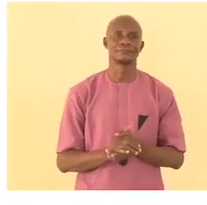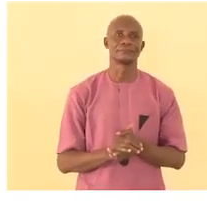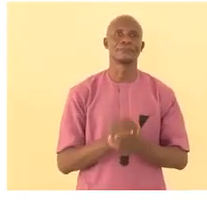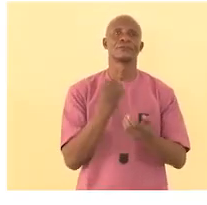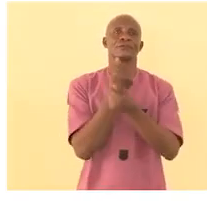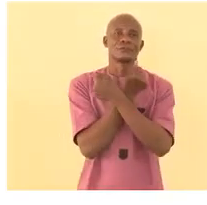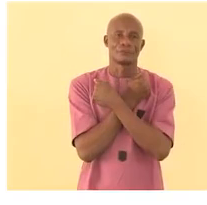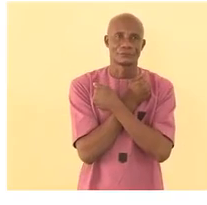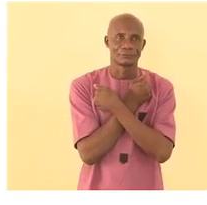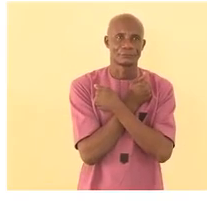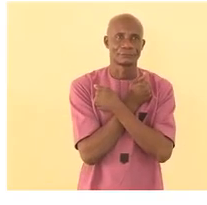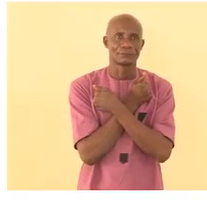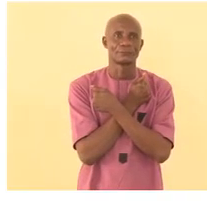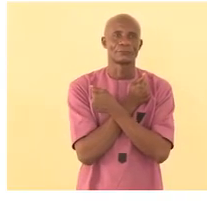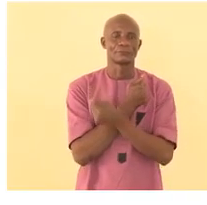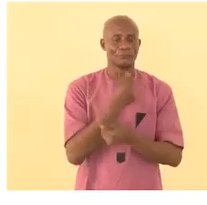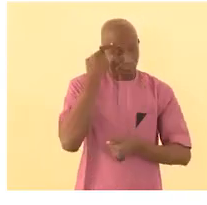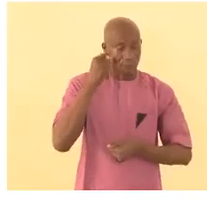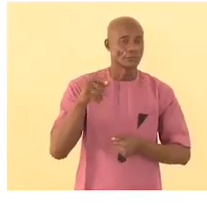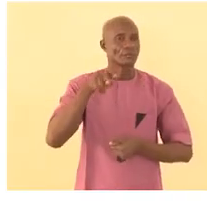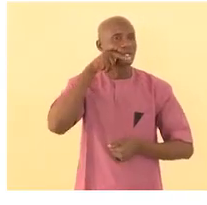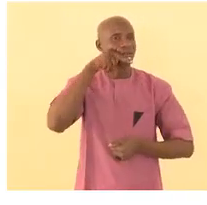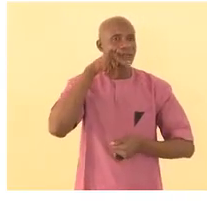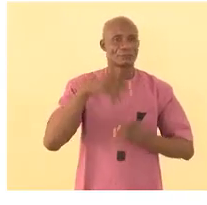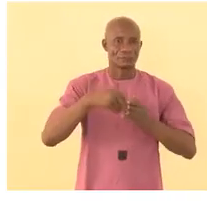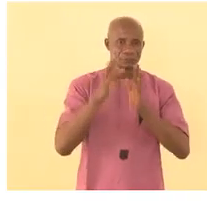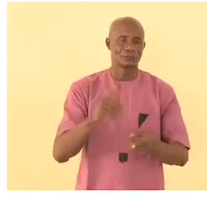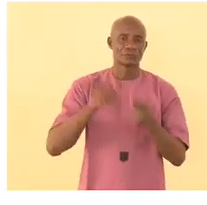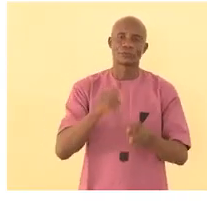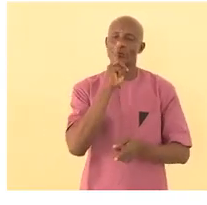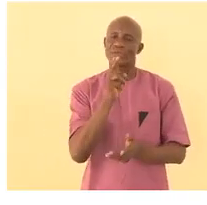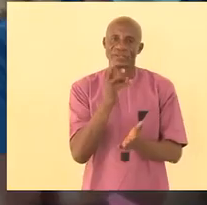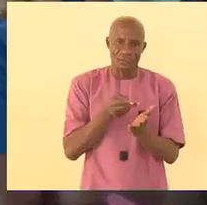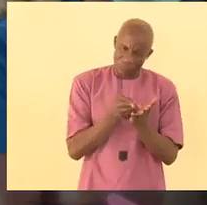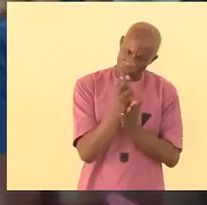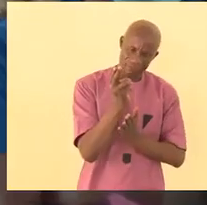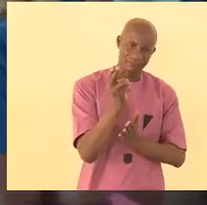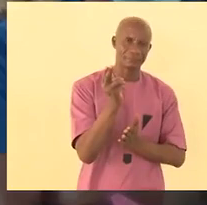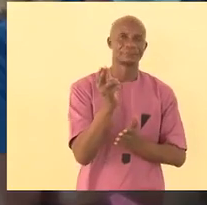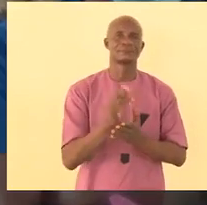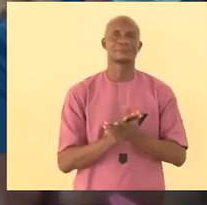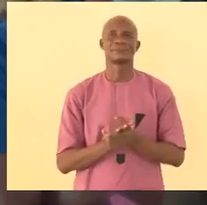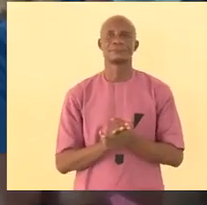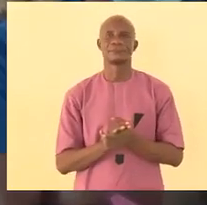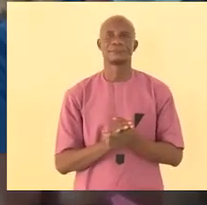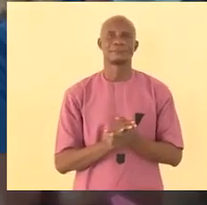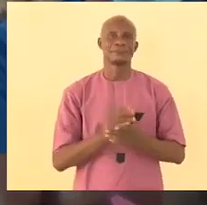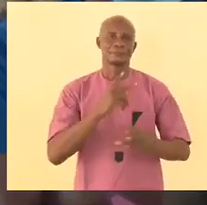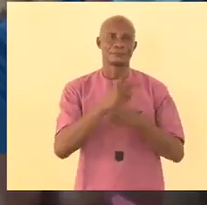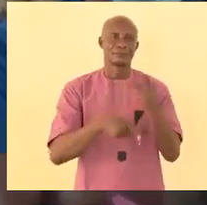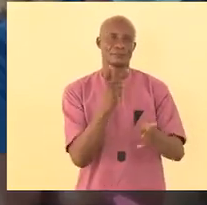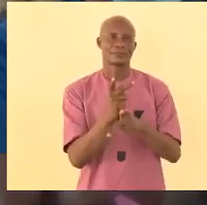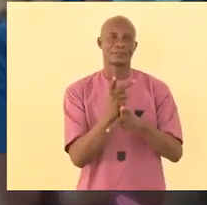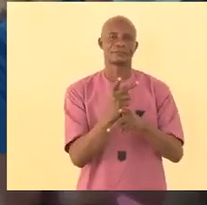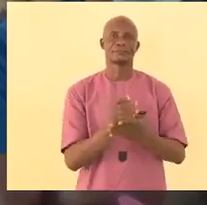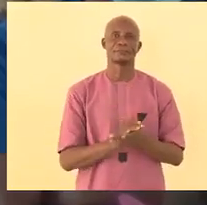I would love for Nigerian leaders to be honest. Honesty. Yes.